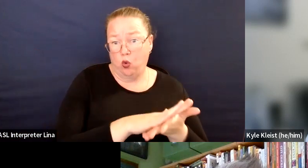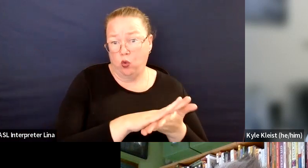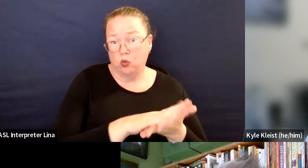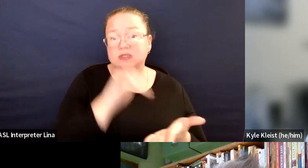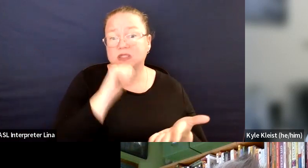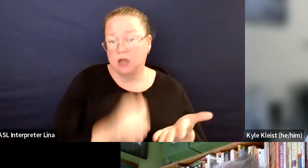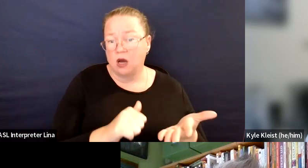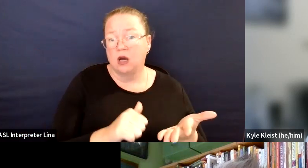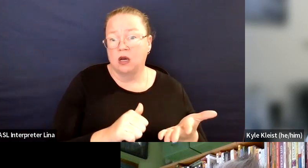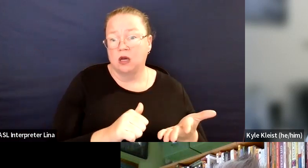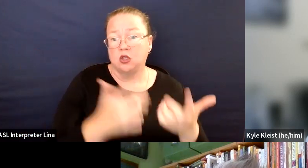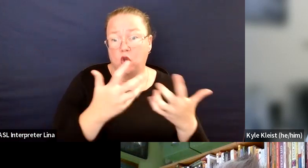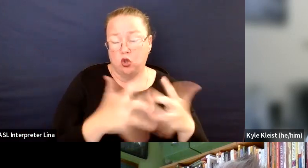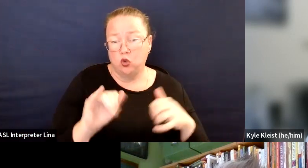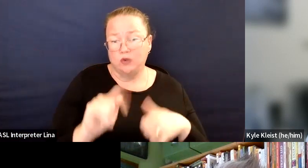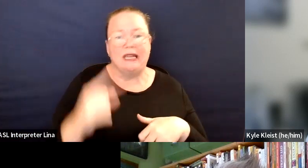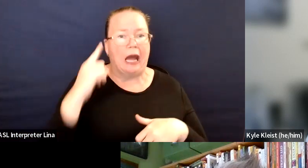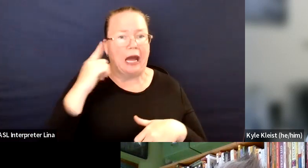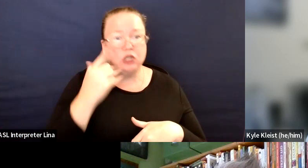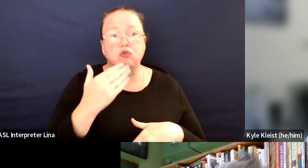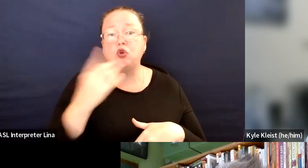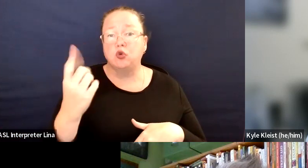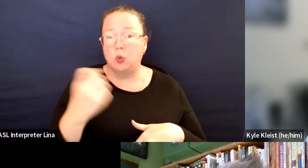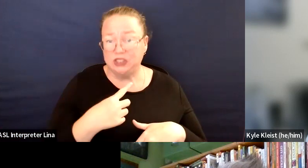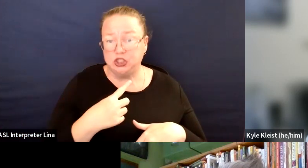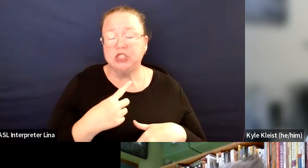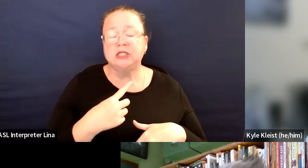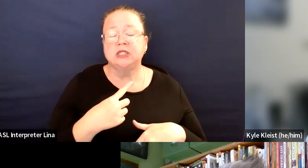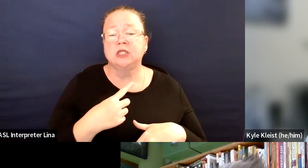don't lose it, because I think it is a great question.